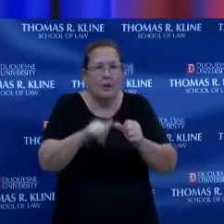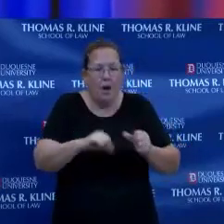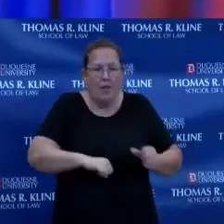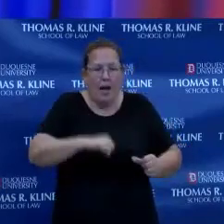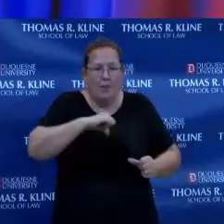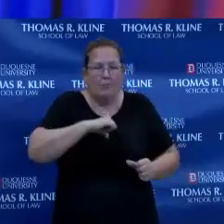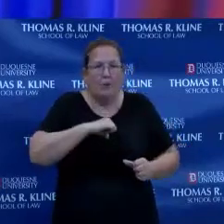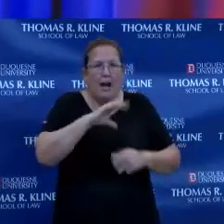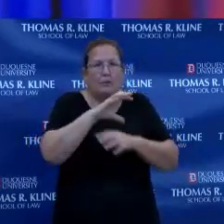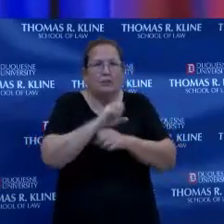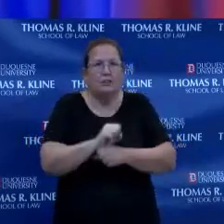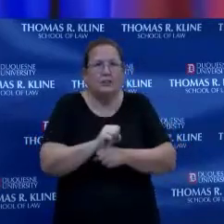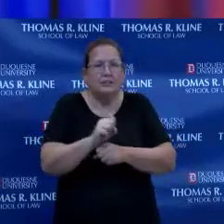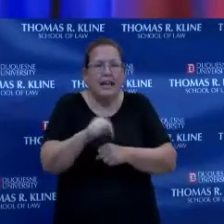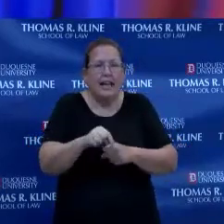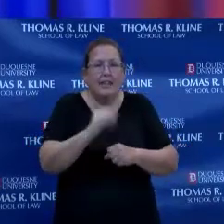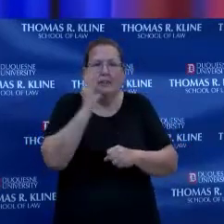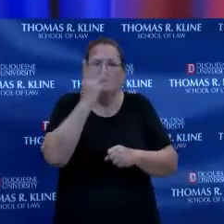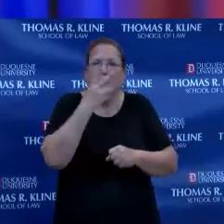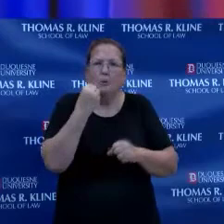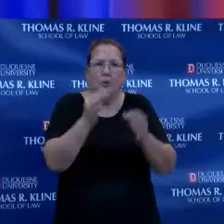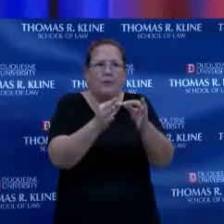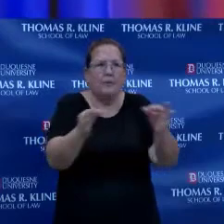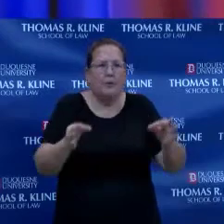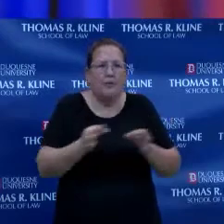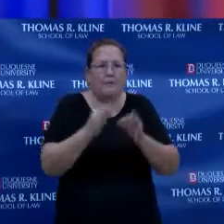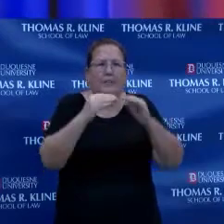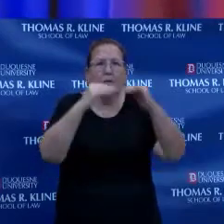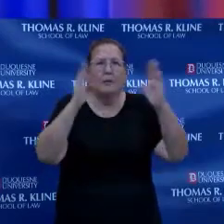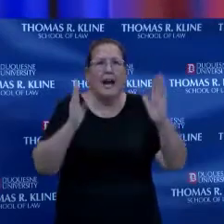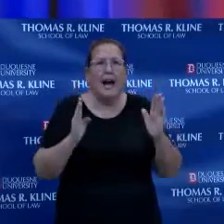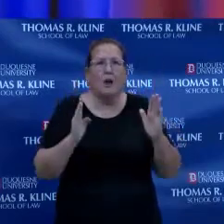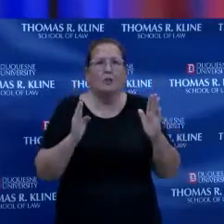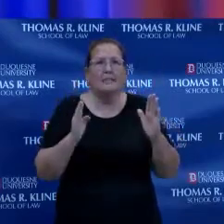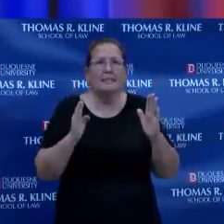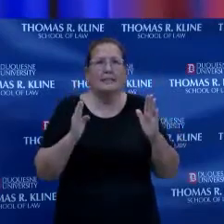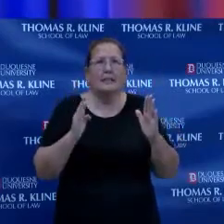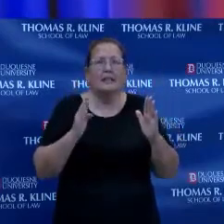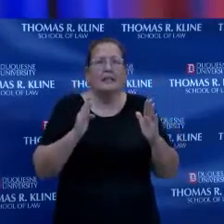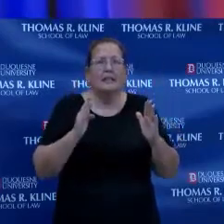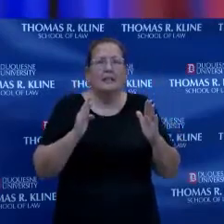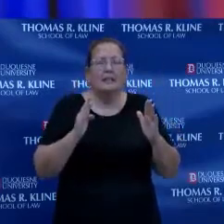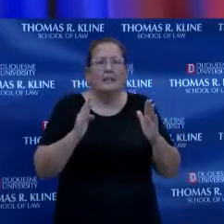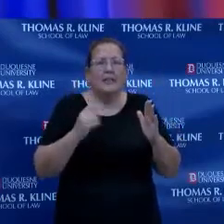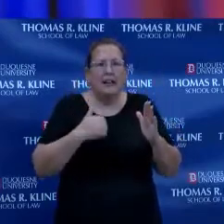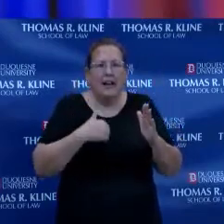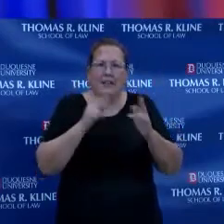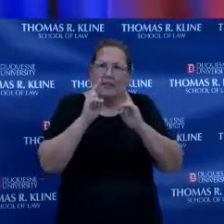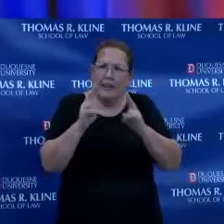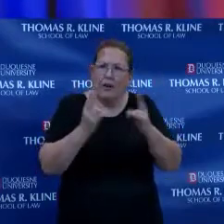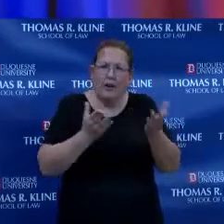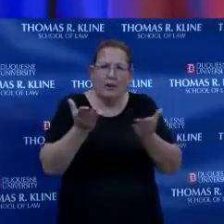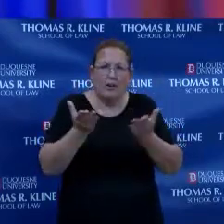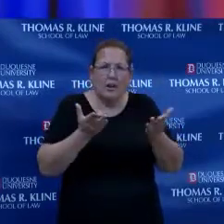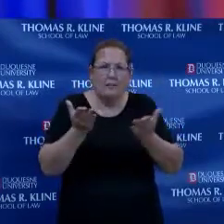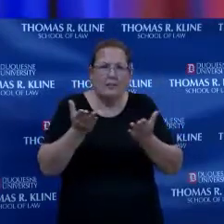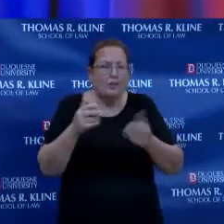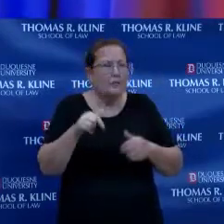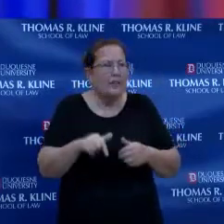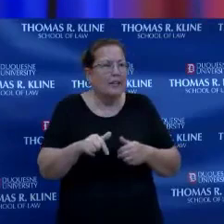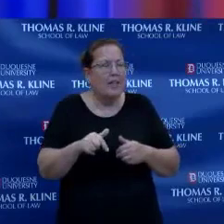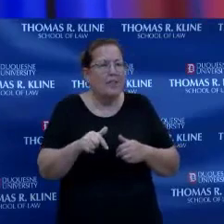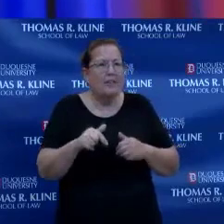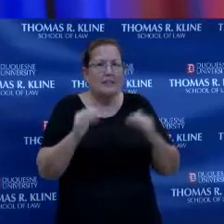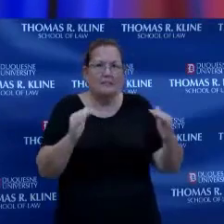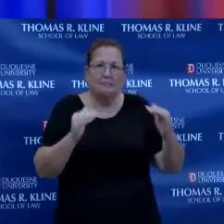this beautiful field house. As Dean Barton said, I've had the honor of serving as an esteemed member of